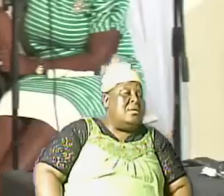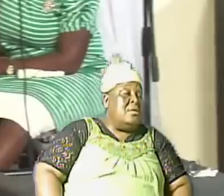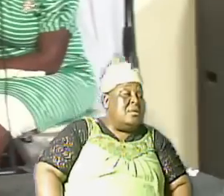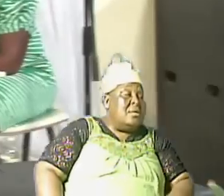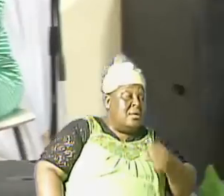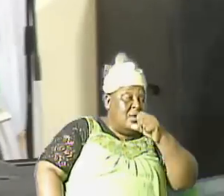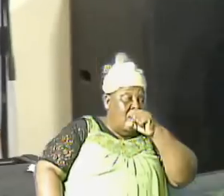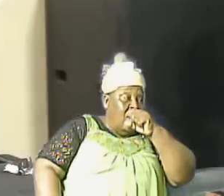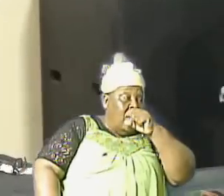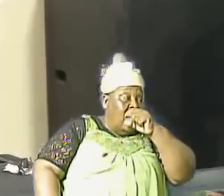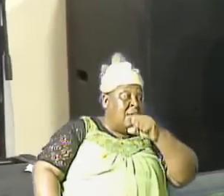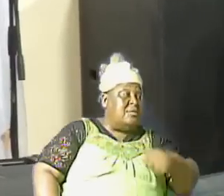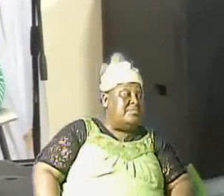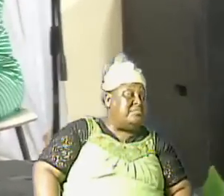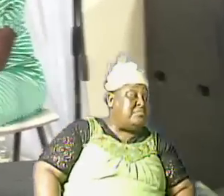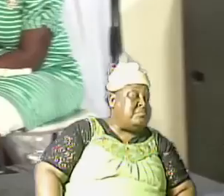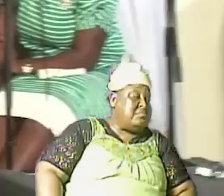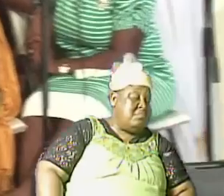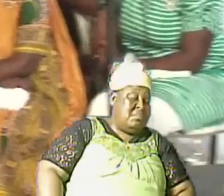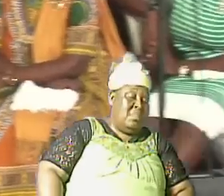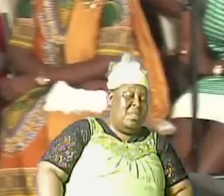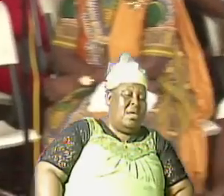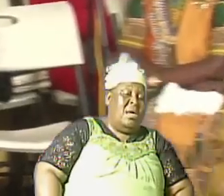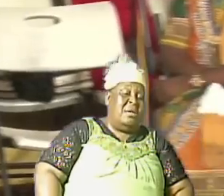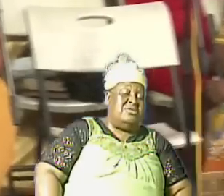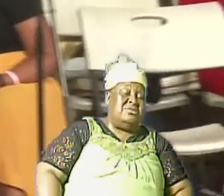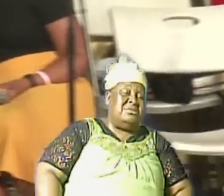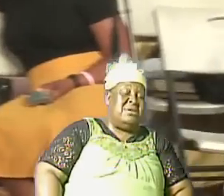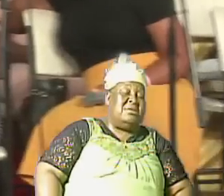I wish I had some more strength to preach.